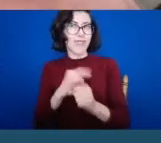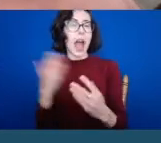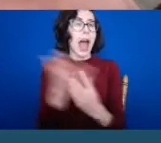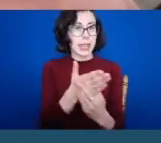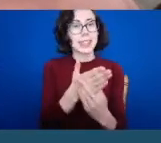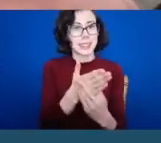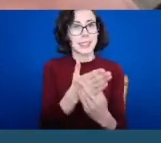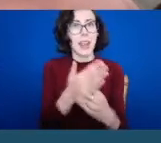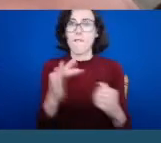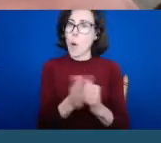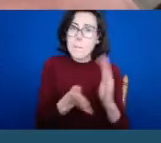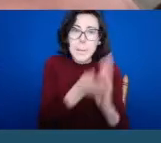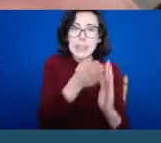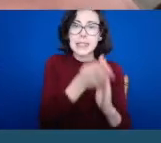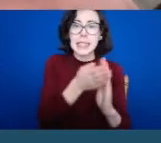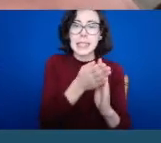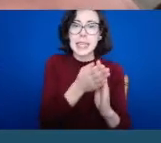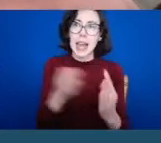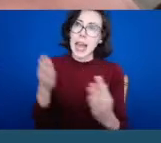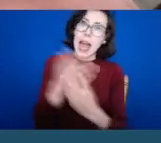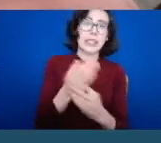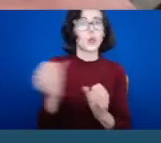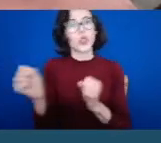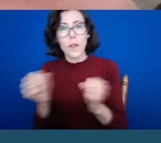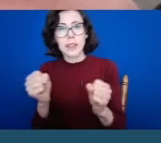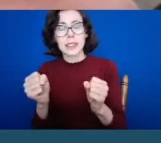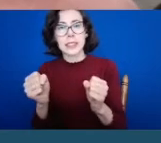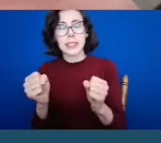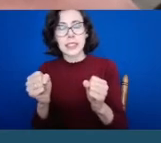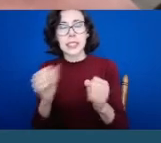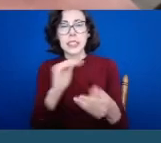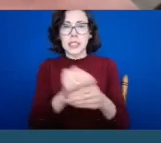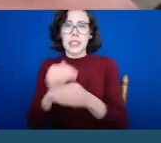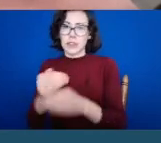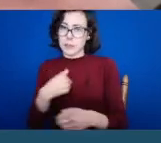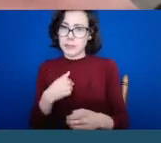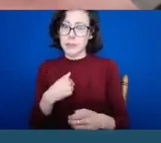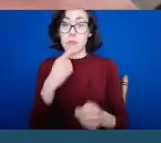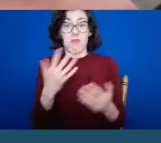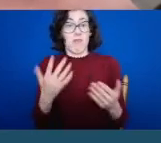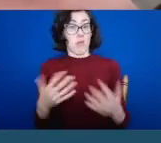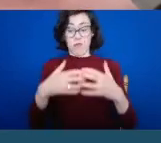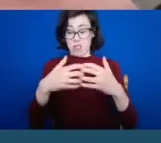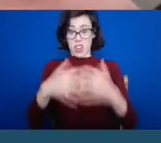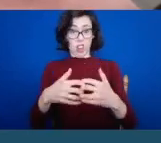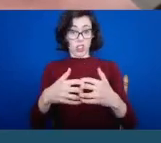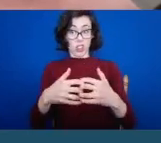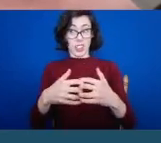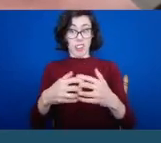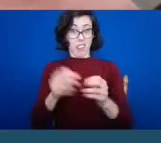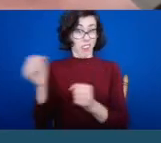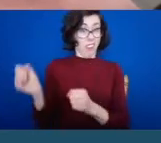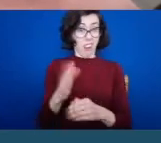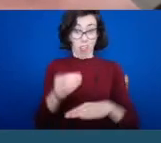buildings, like metaphorical access to the services and different things like that. And I think with technology and everything kind of going online, I no longer have